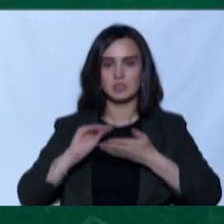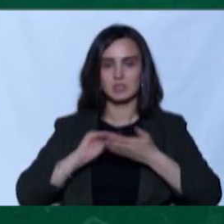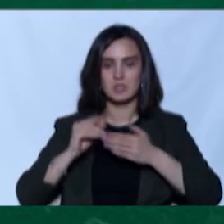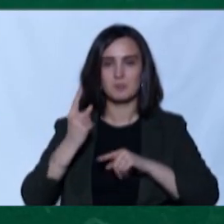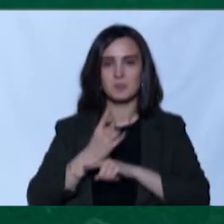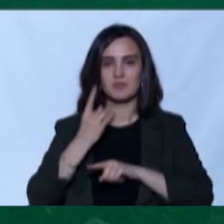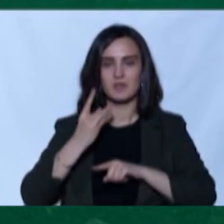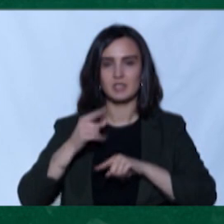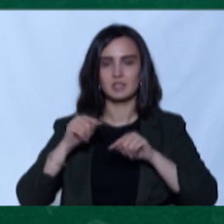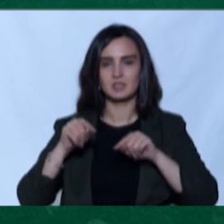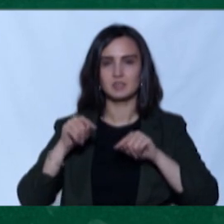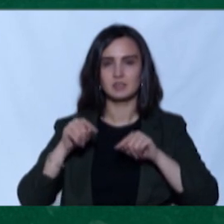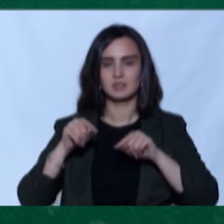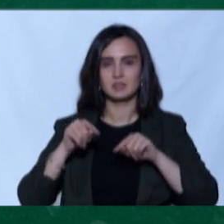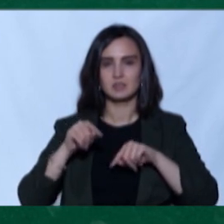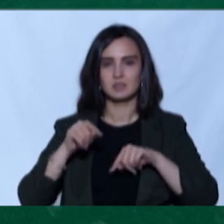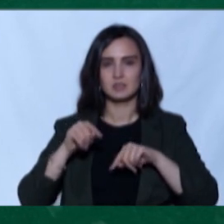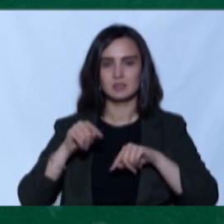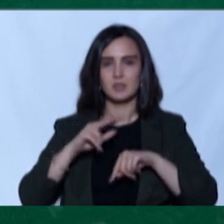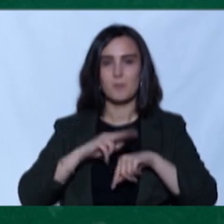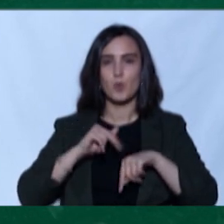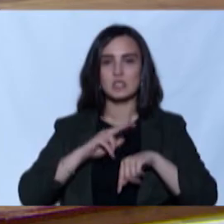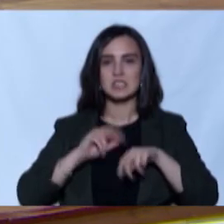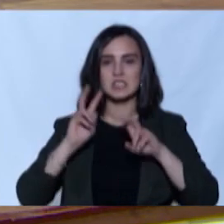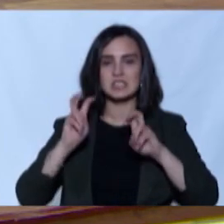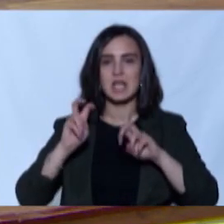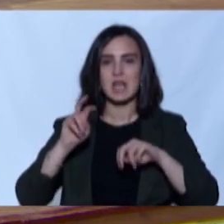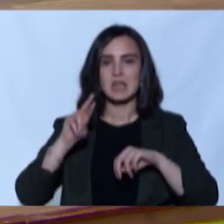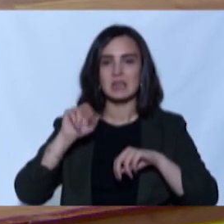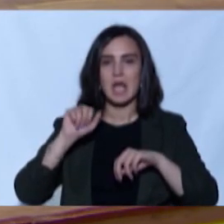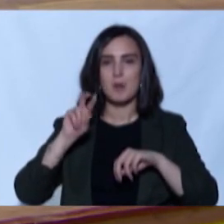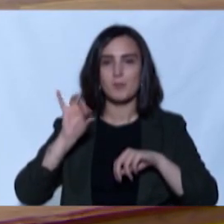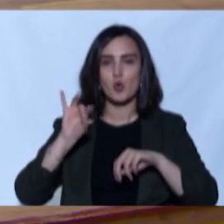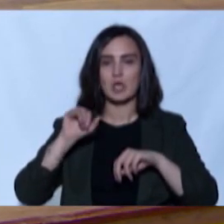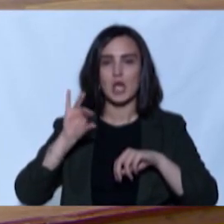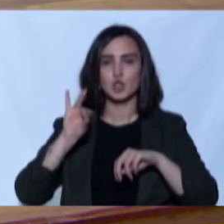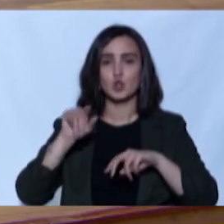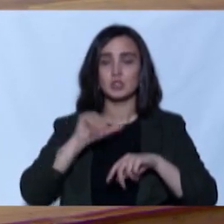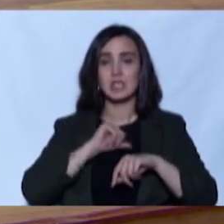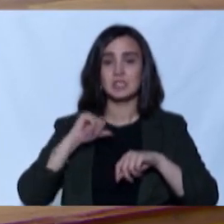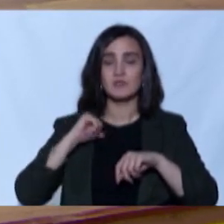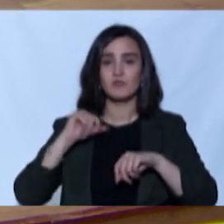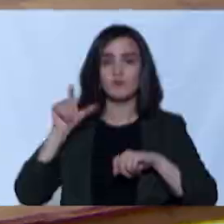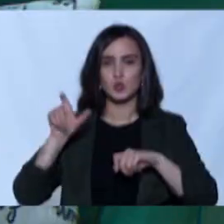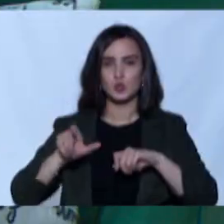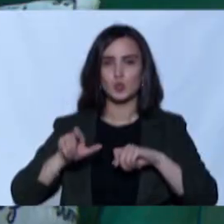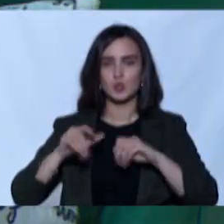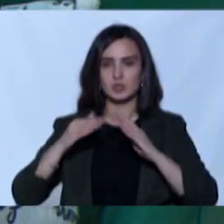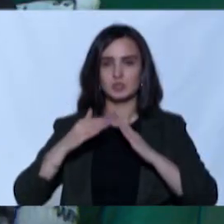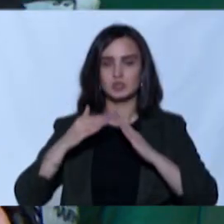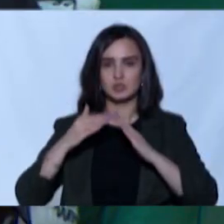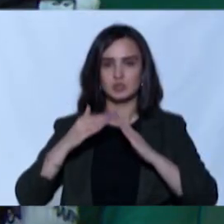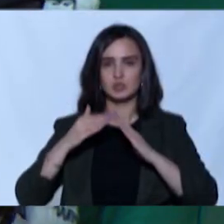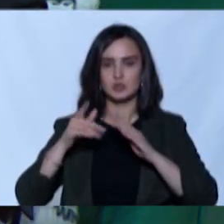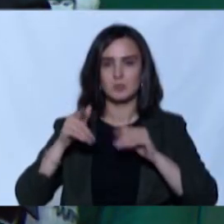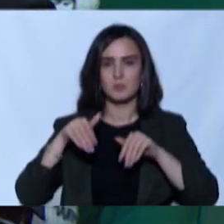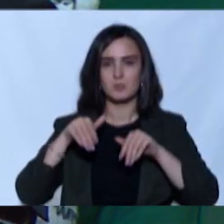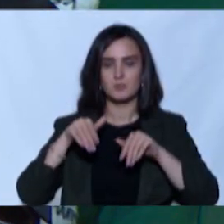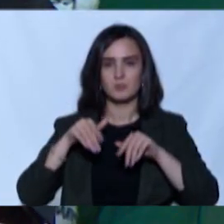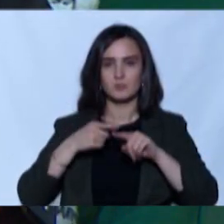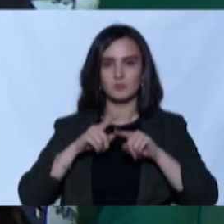first forensics police laboratory. And he himself cited Holmes as his main source